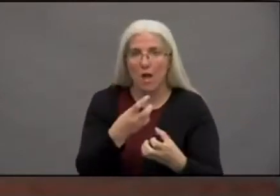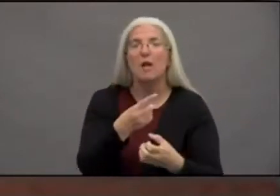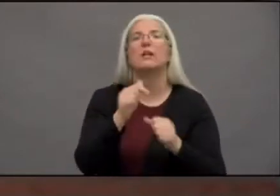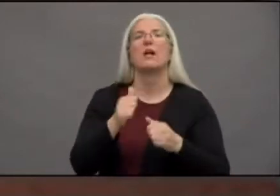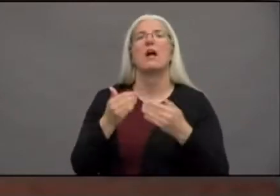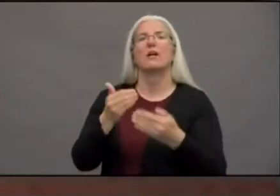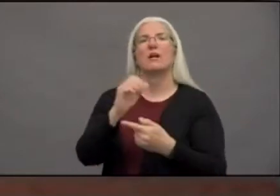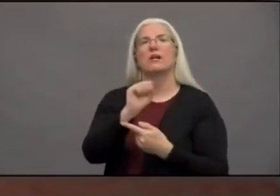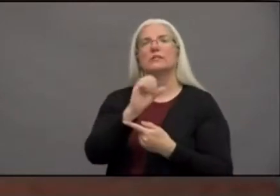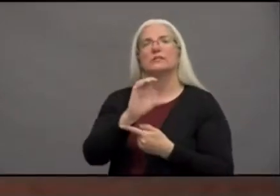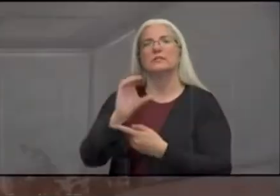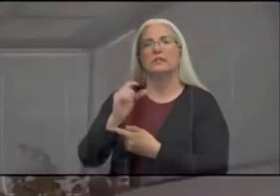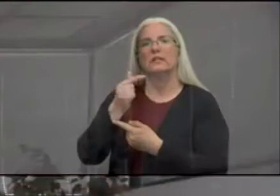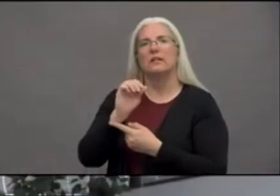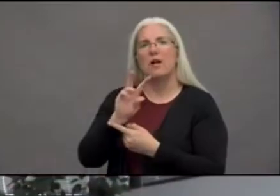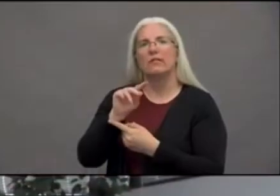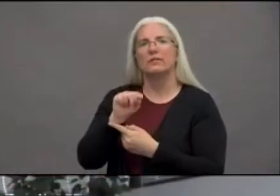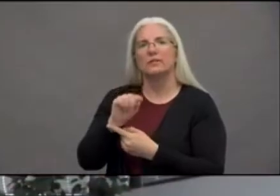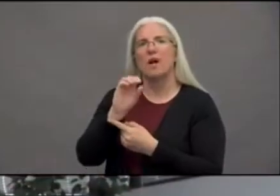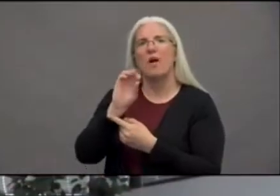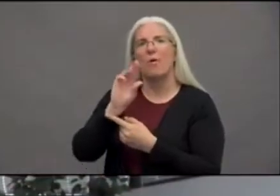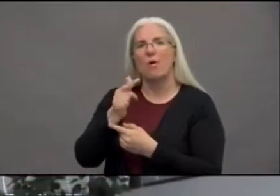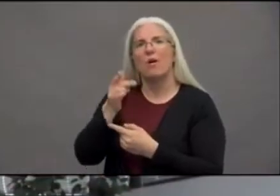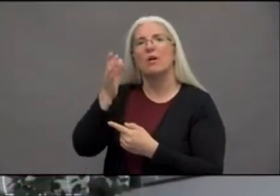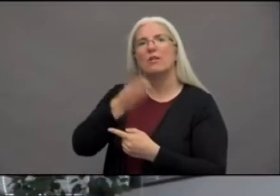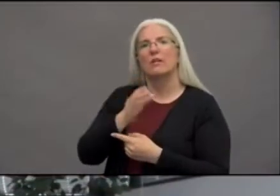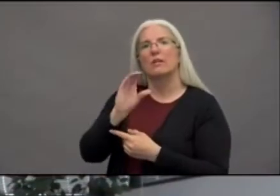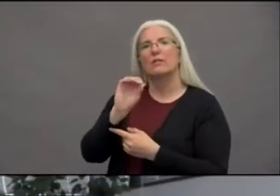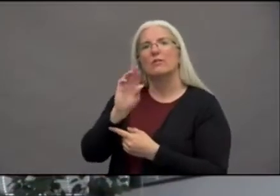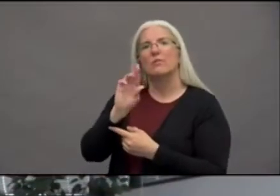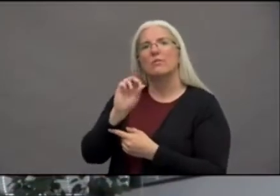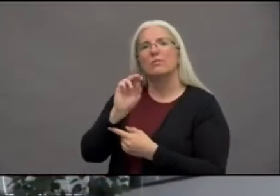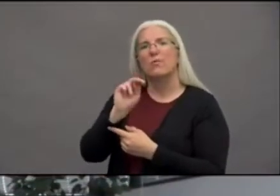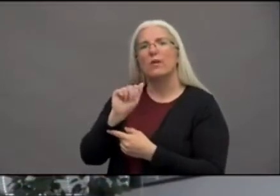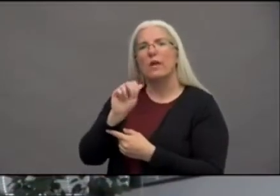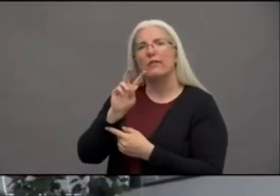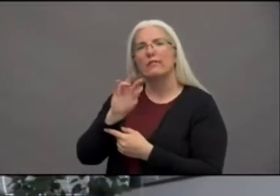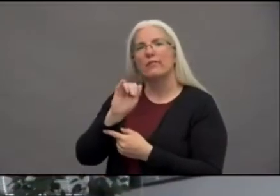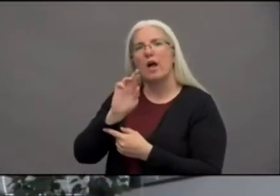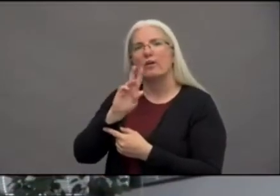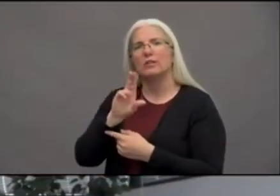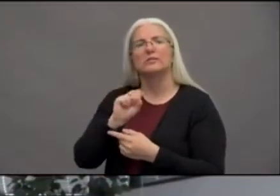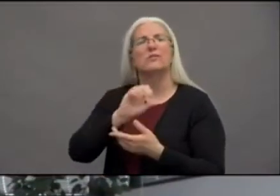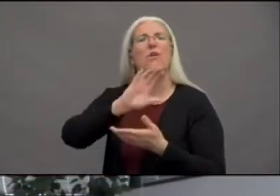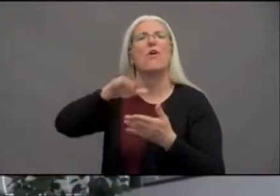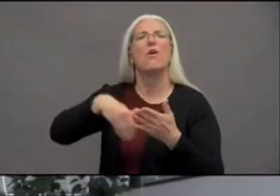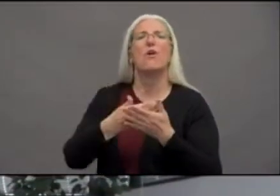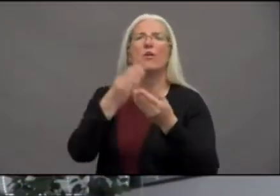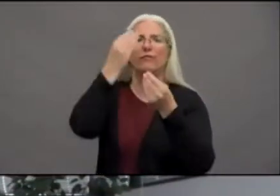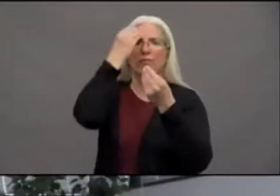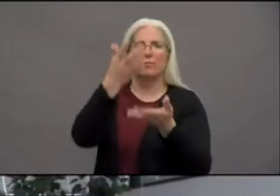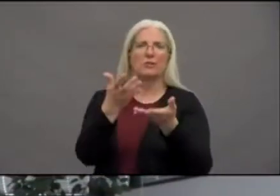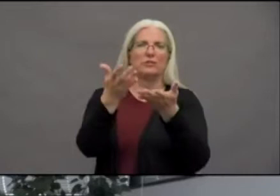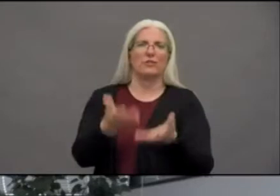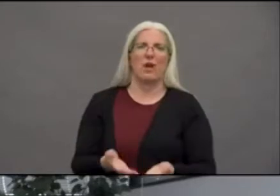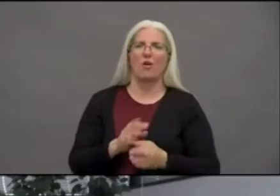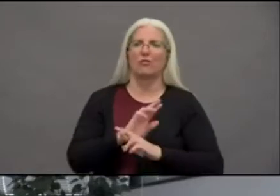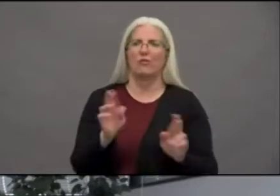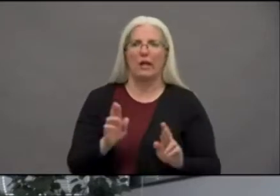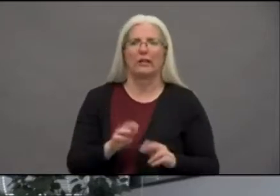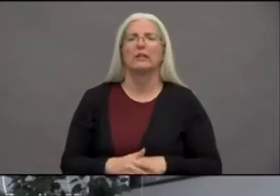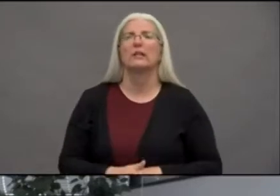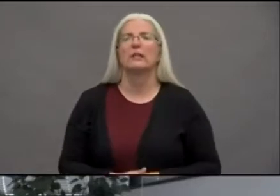sccgov.org/coronavirus. And you're going to hear us say that a lot of times today, because you can find all of the information that you need at